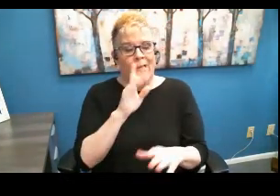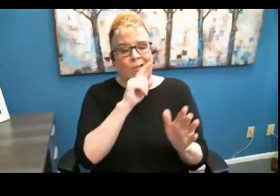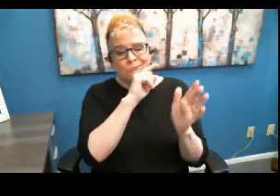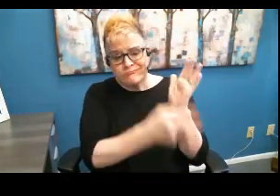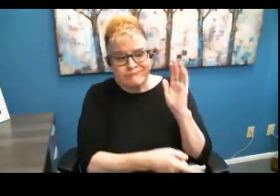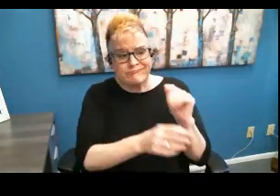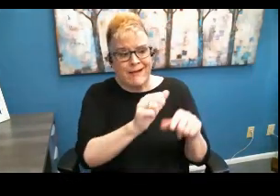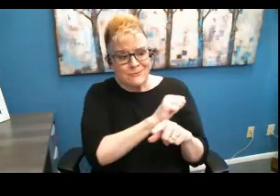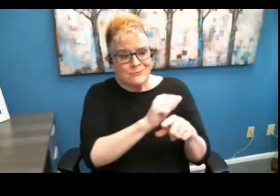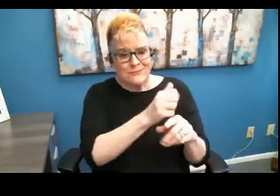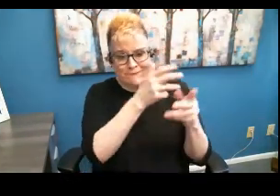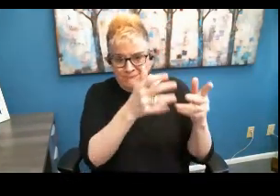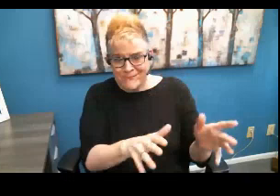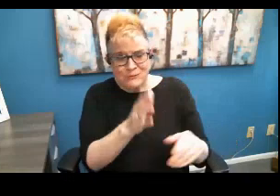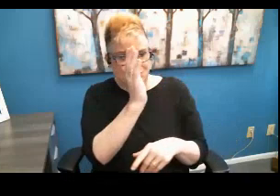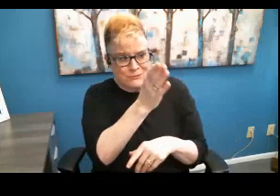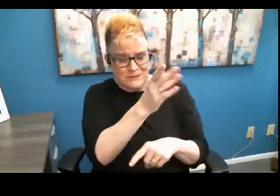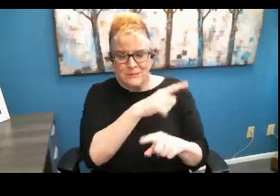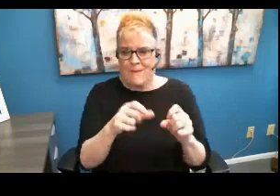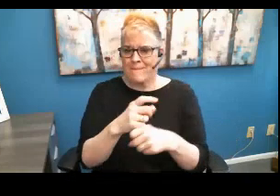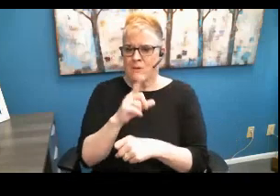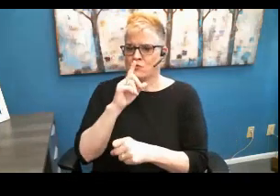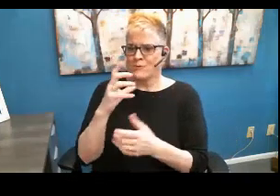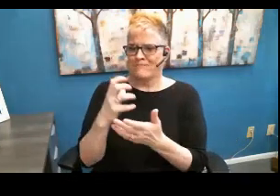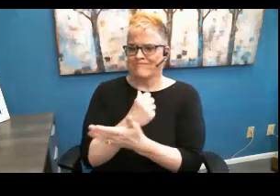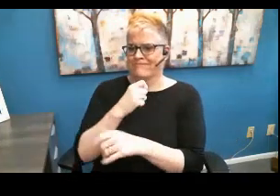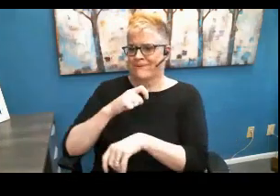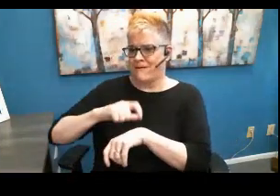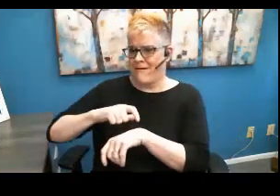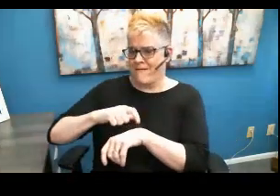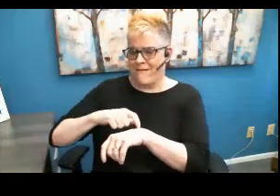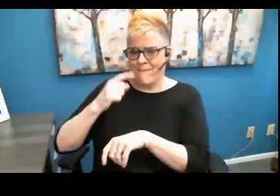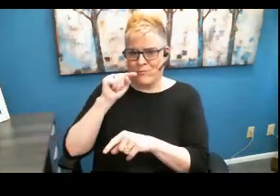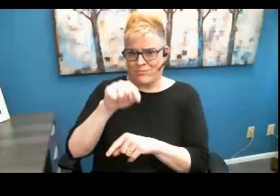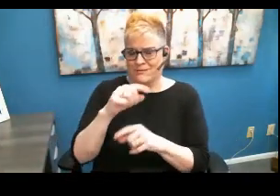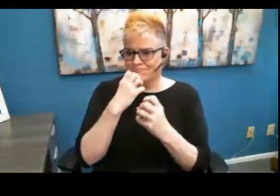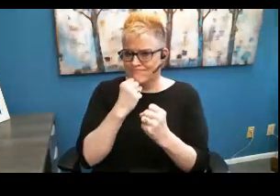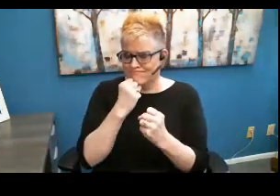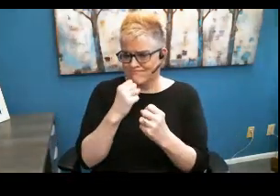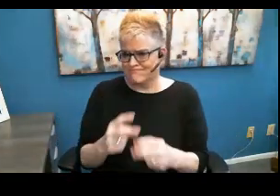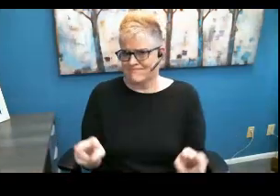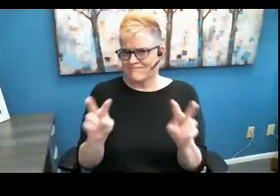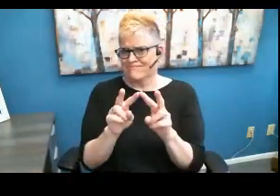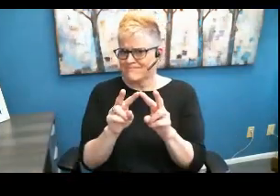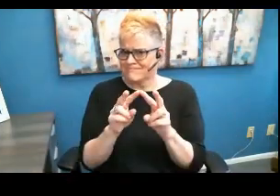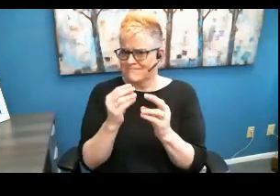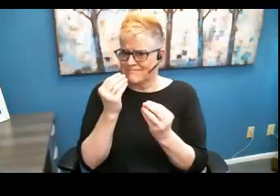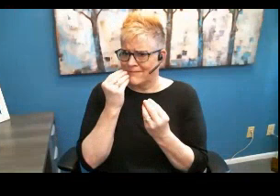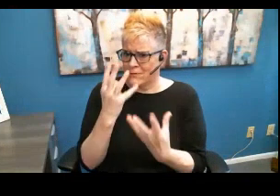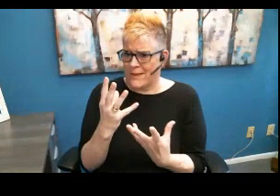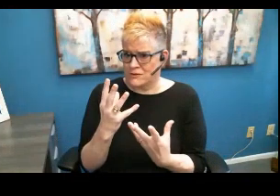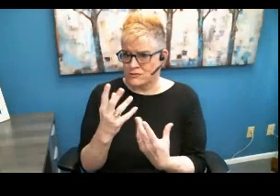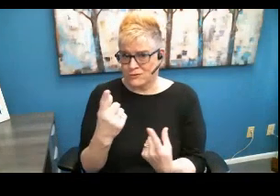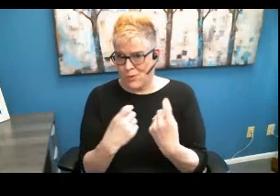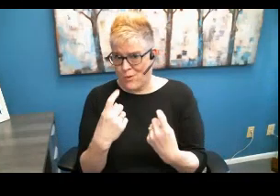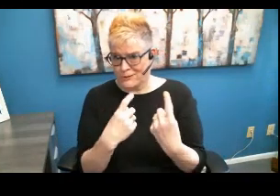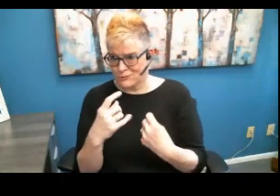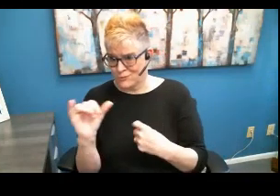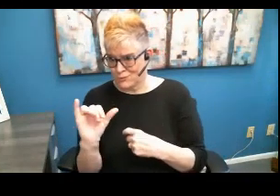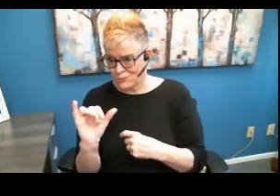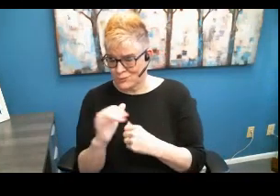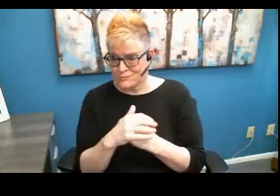with the presentation, but I want to make sure that we have time for this valuable information and any questions that you may have. So this